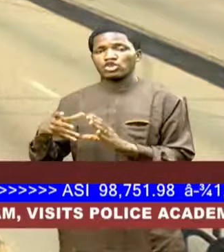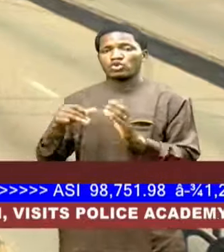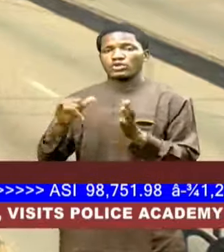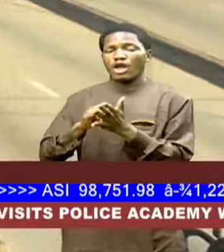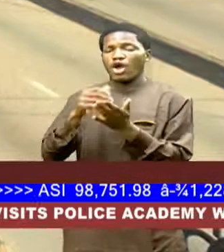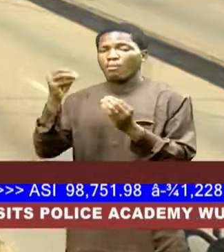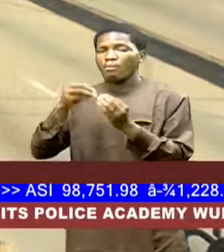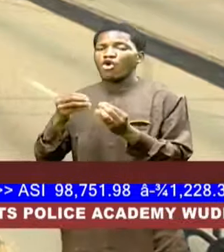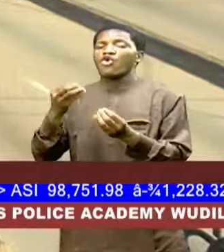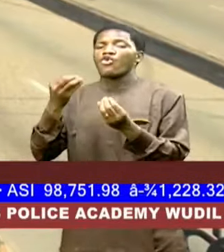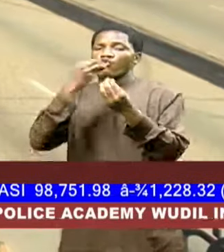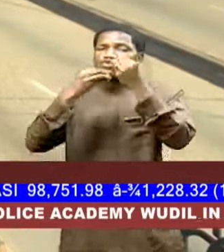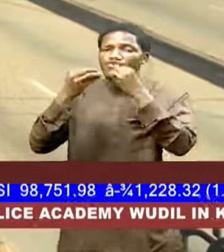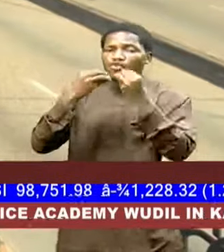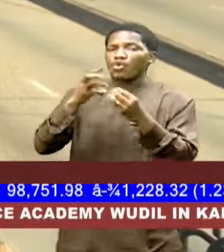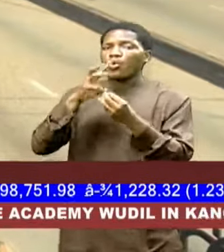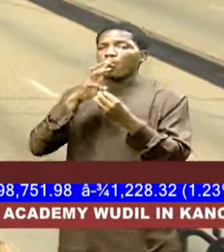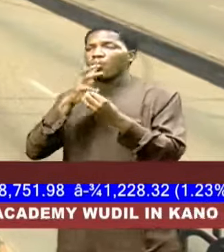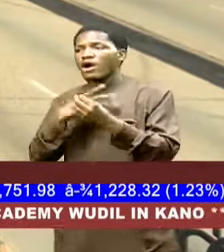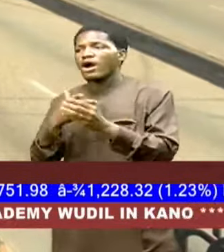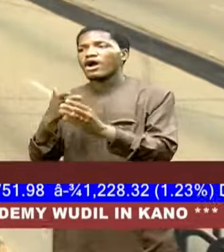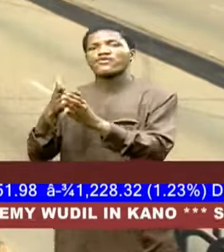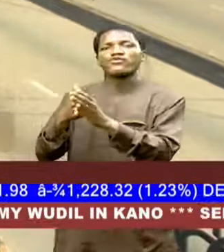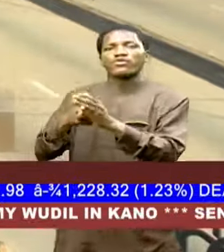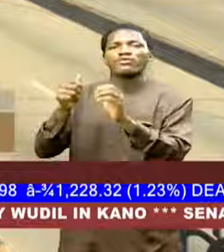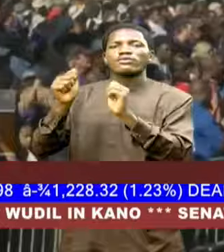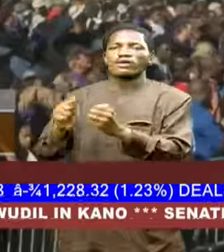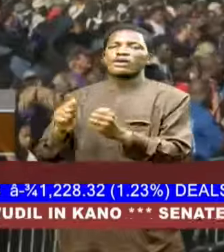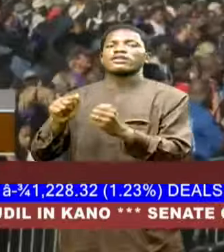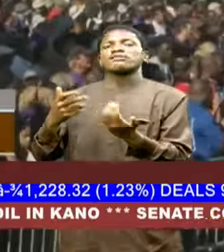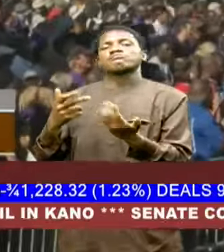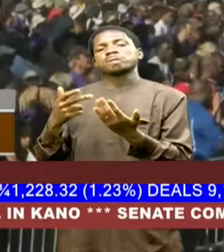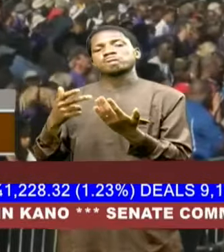fuel can reach those in need.